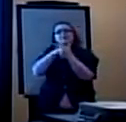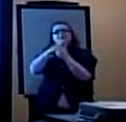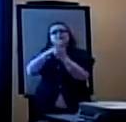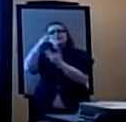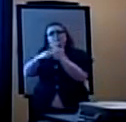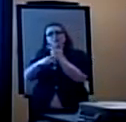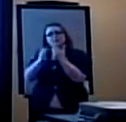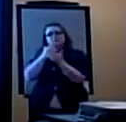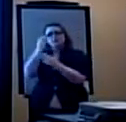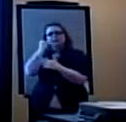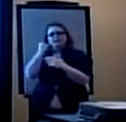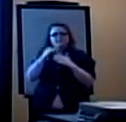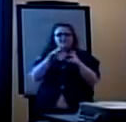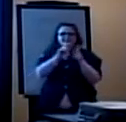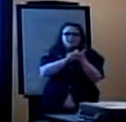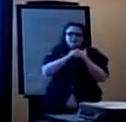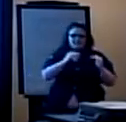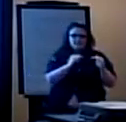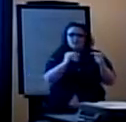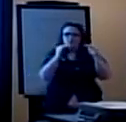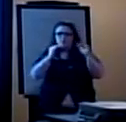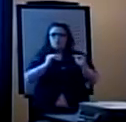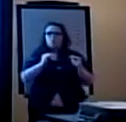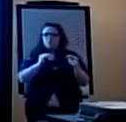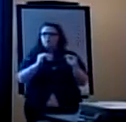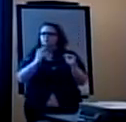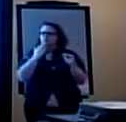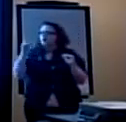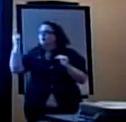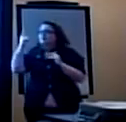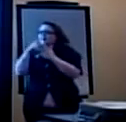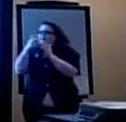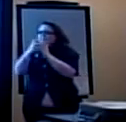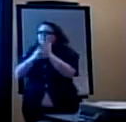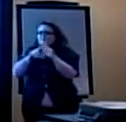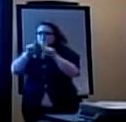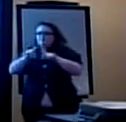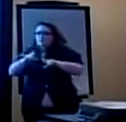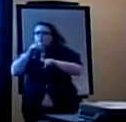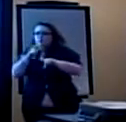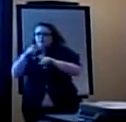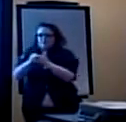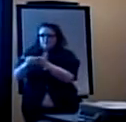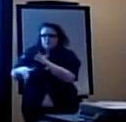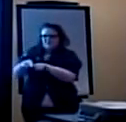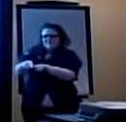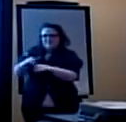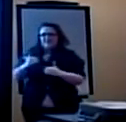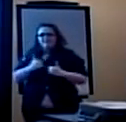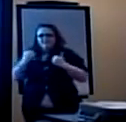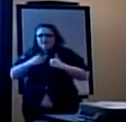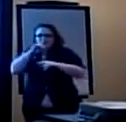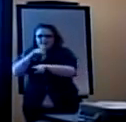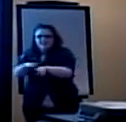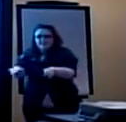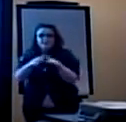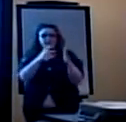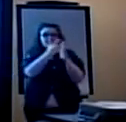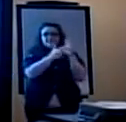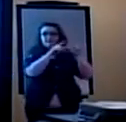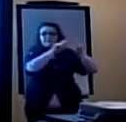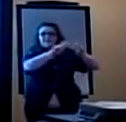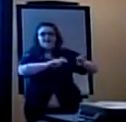with very, very little literacy. And again, they're testing students, young children. These literacy programs never get tested on adults